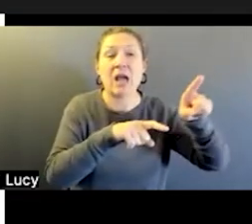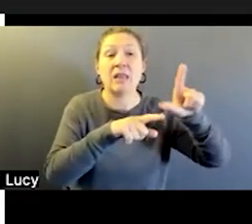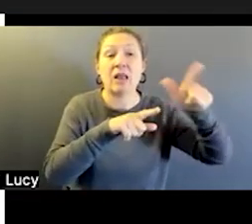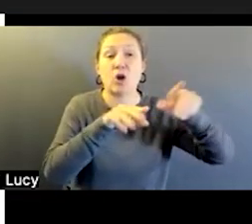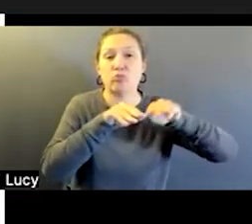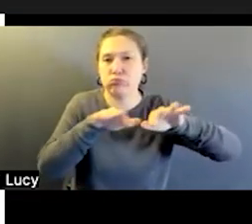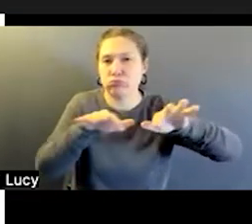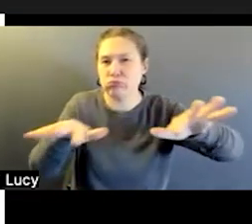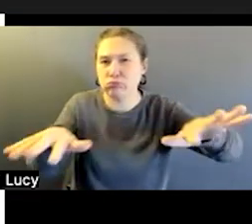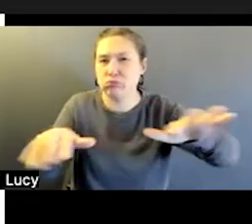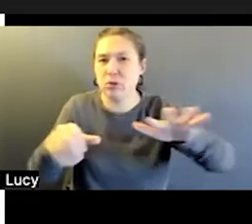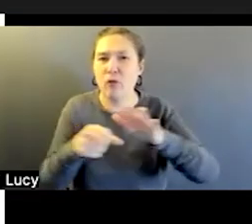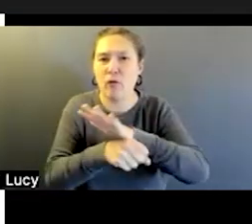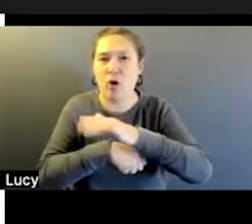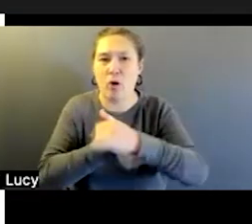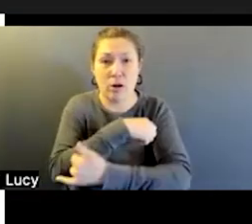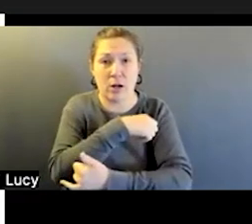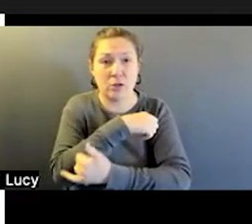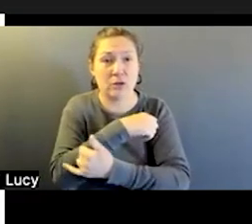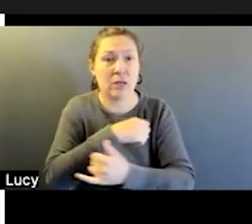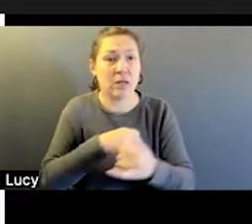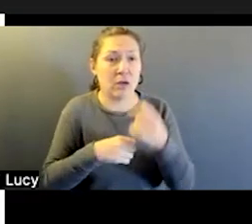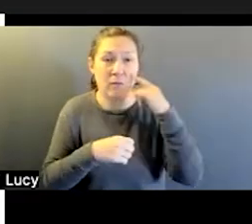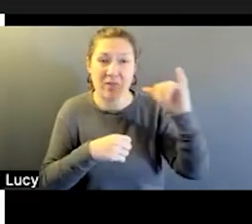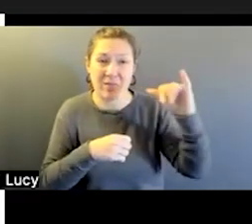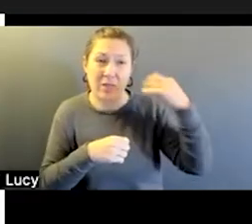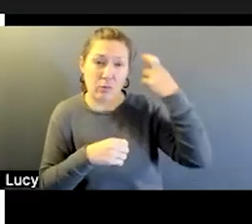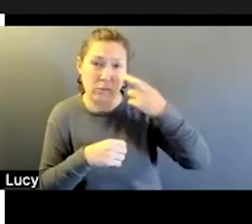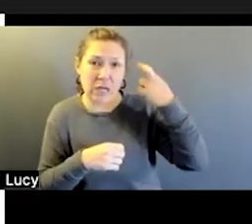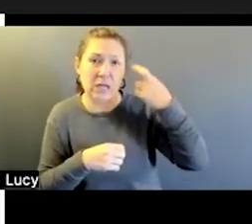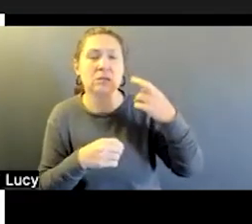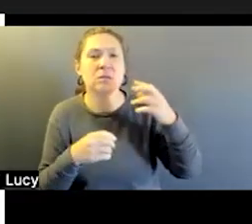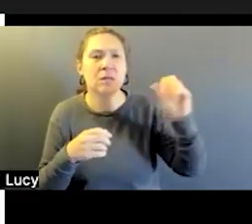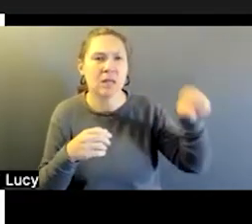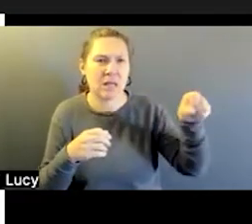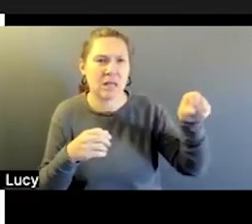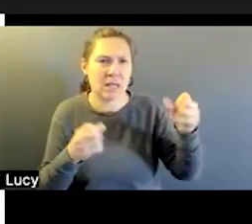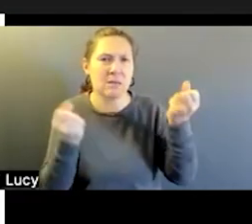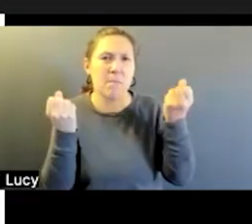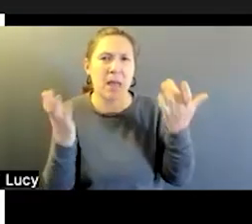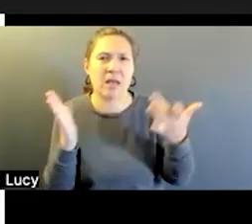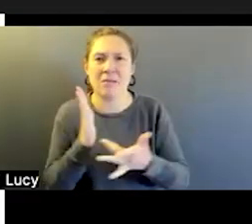For this purpose, you can imagine there are a lot of technical, logical,